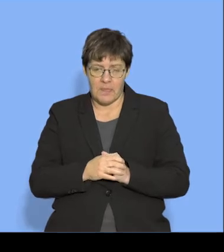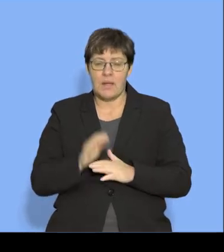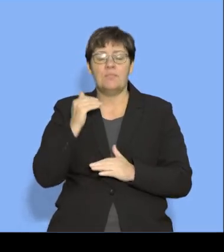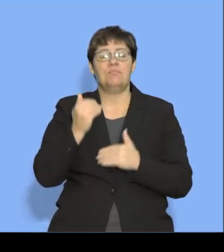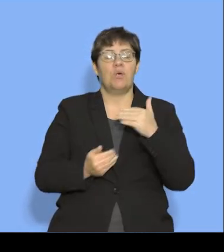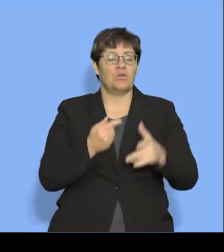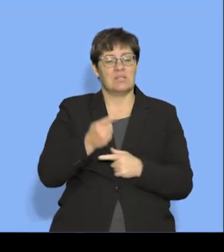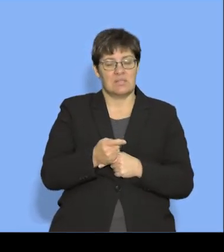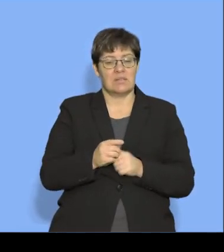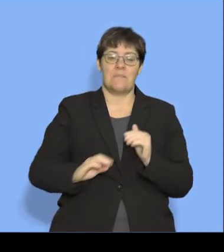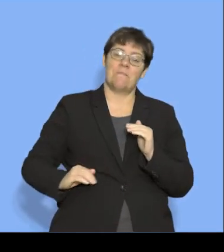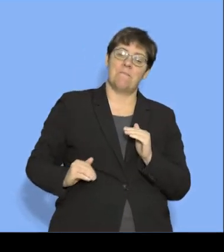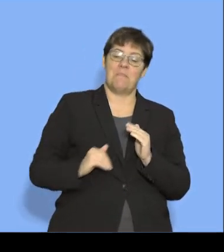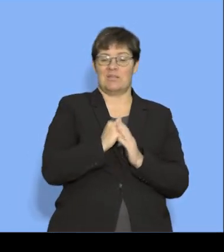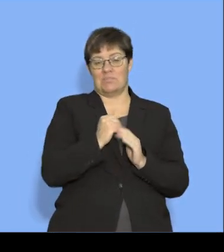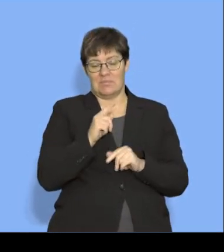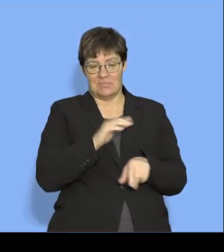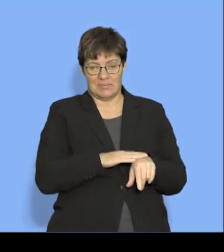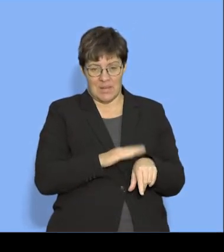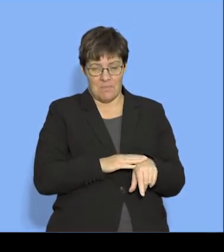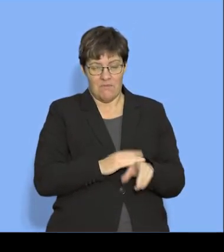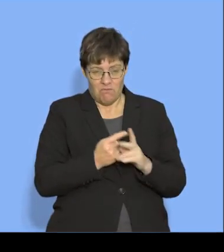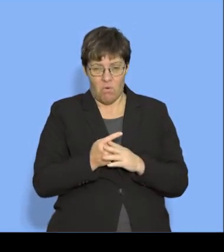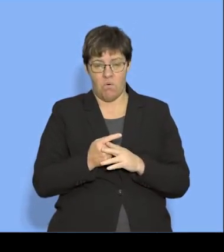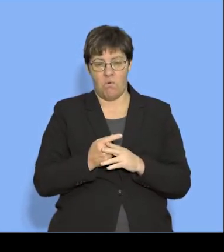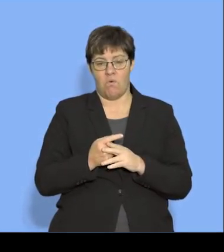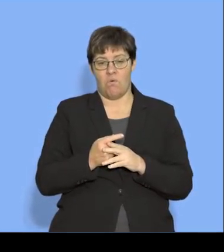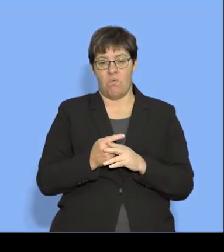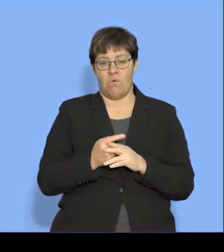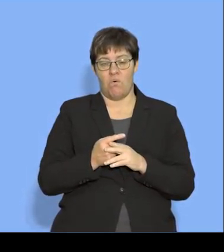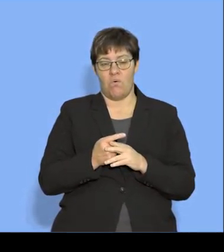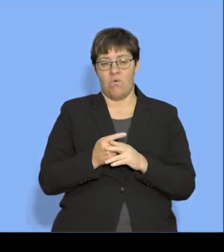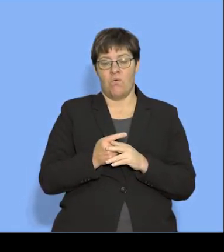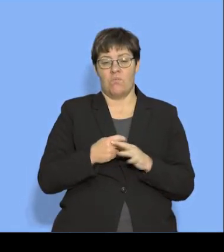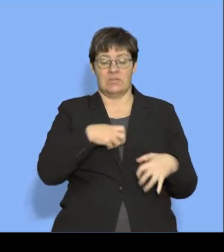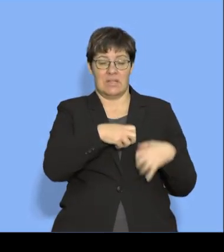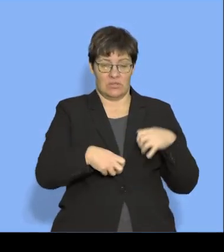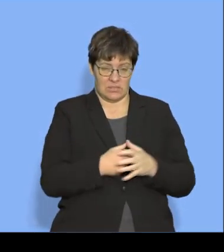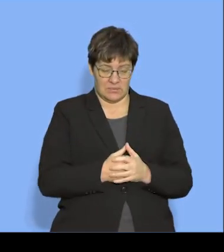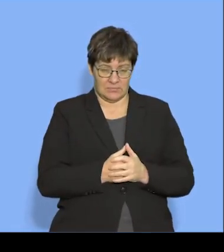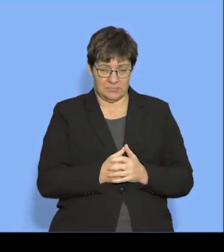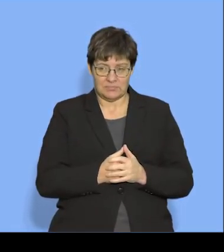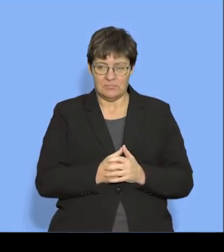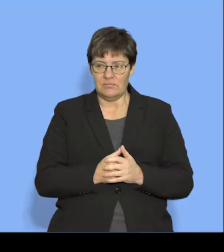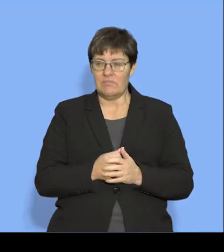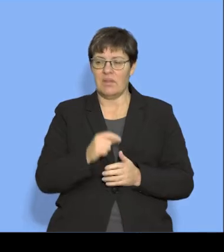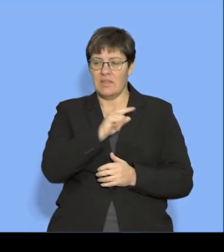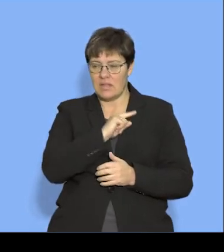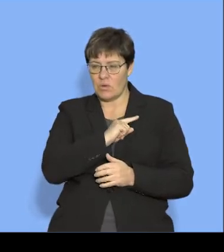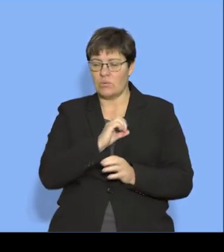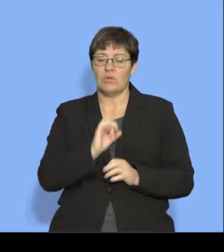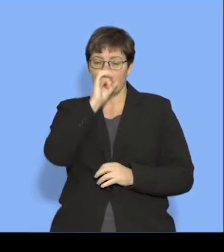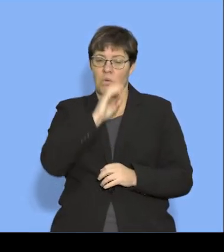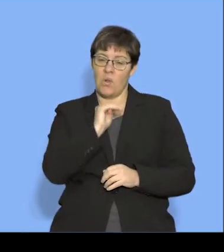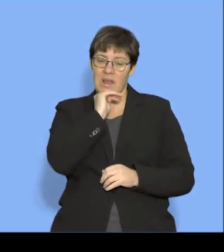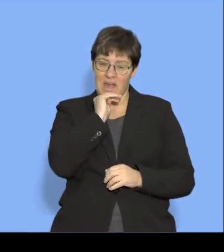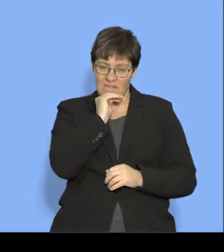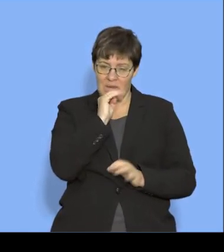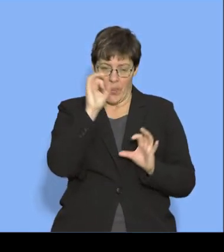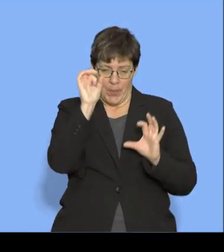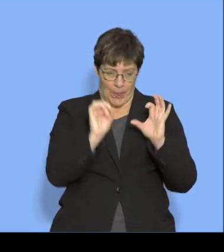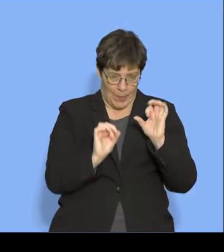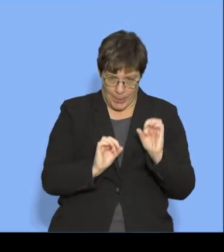where that maximizes the time for digestion. The food particles in the small intestine are therefore small enough to